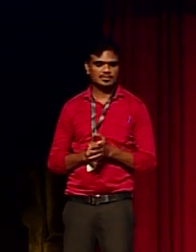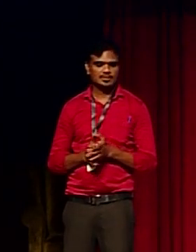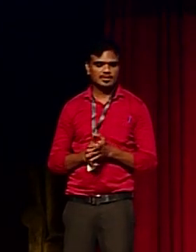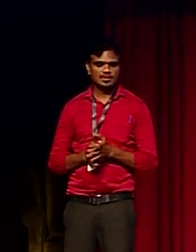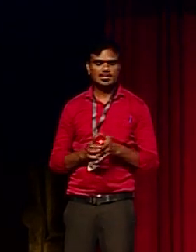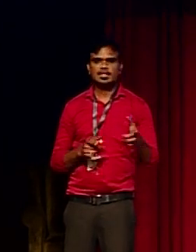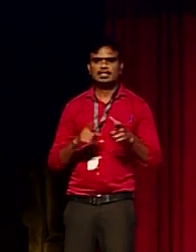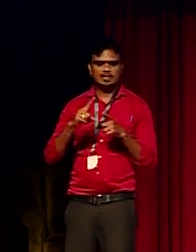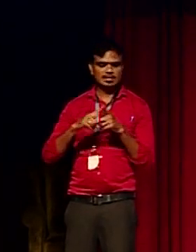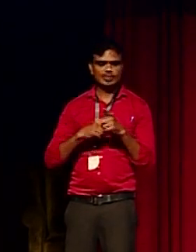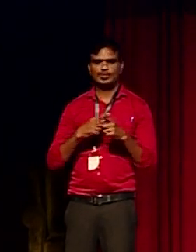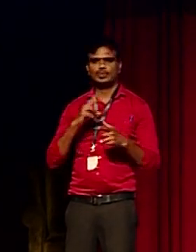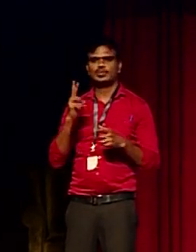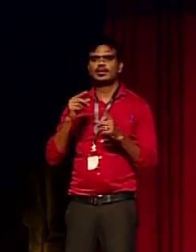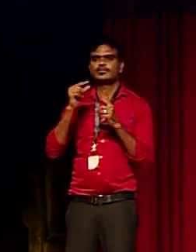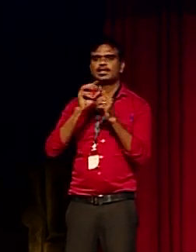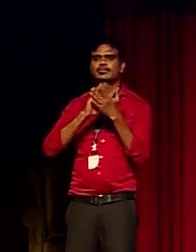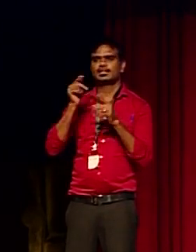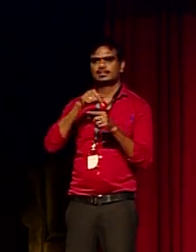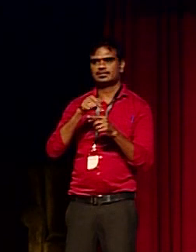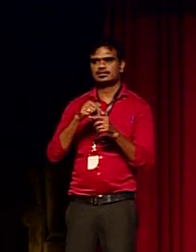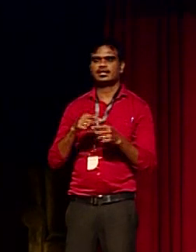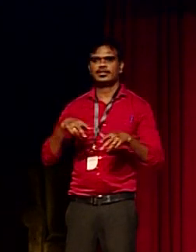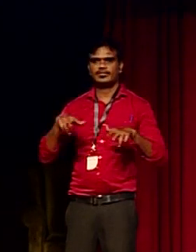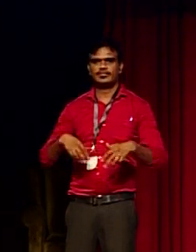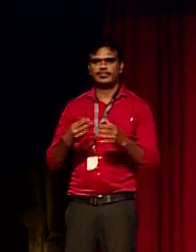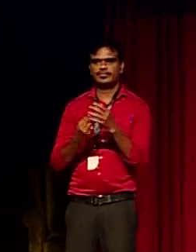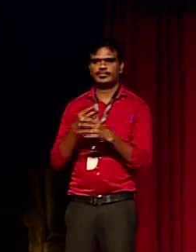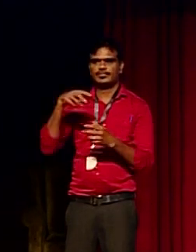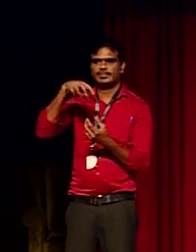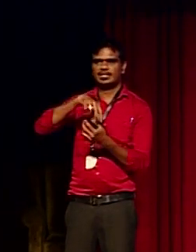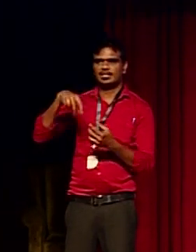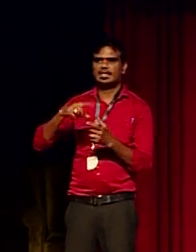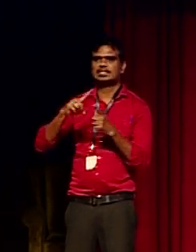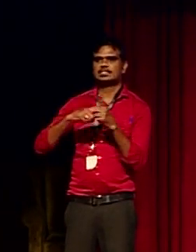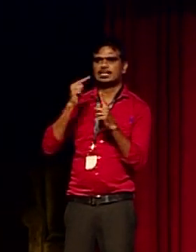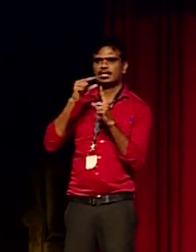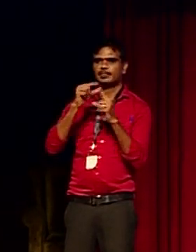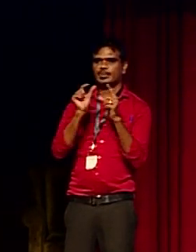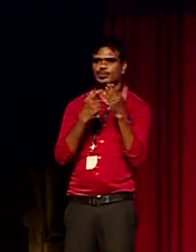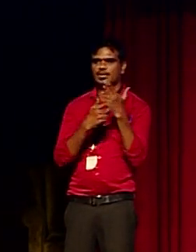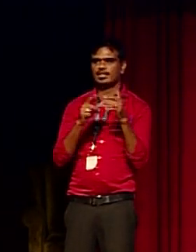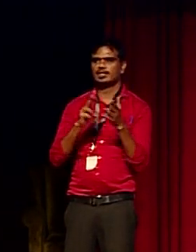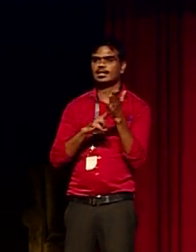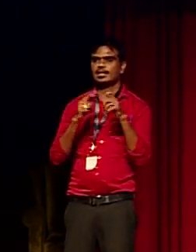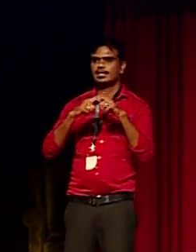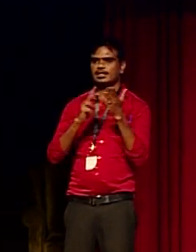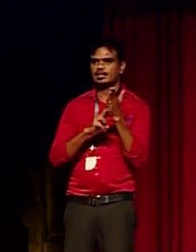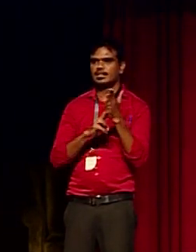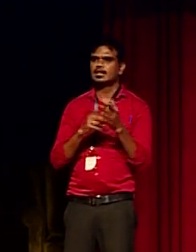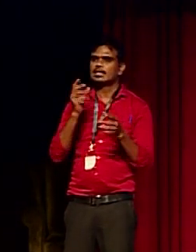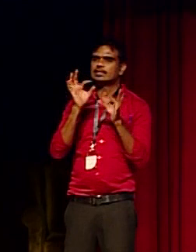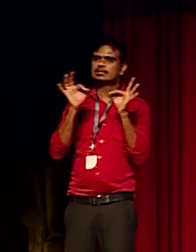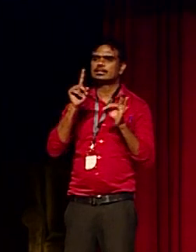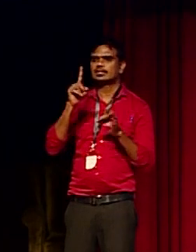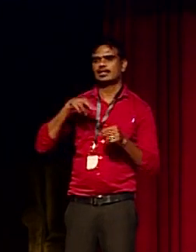This is Joe. He came all the way from Philippines for fitting of the Jaipur knee. He was used to using a single axis